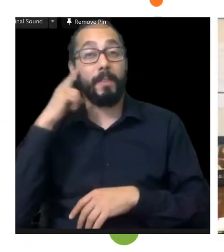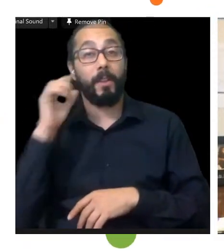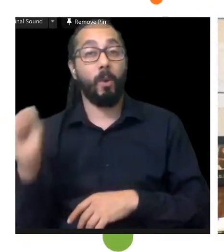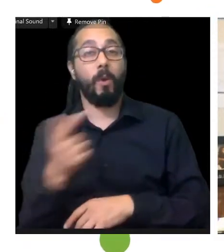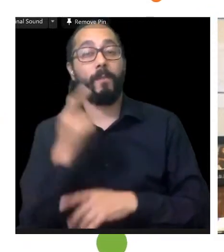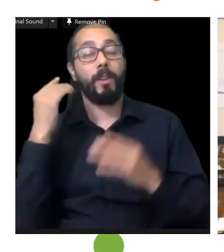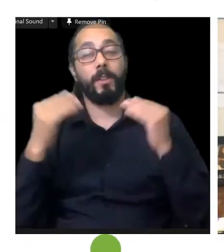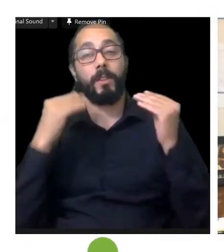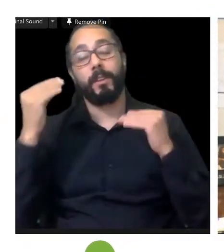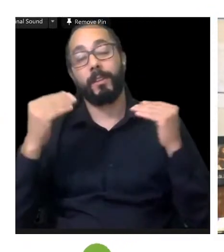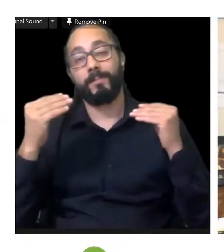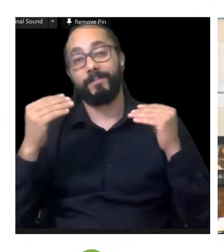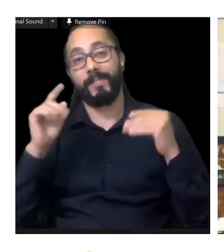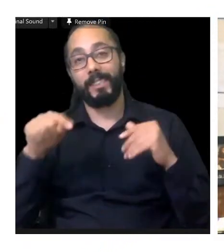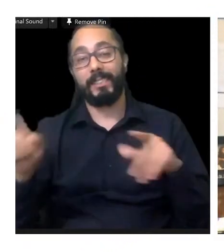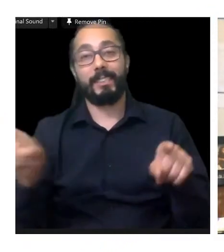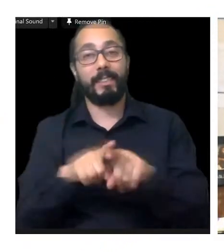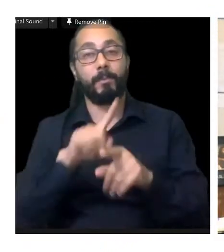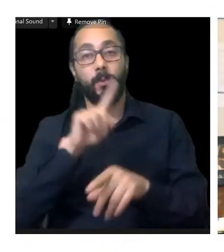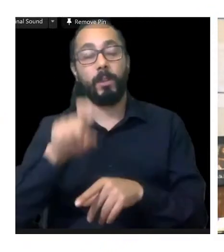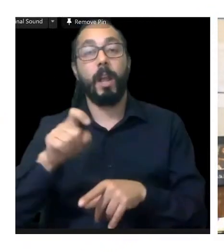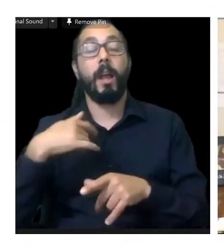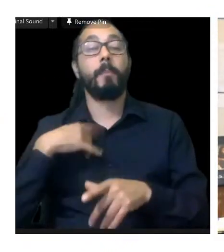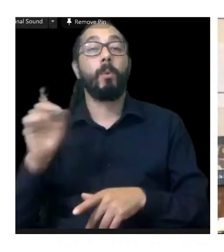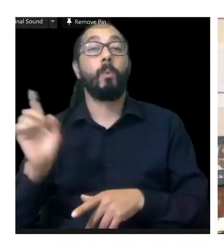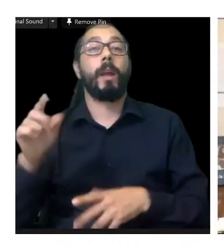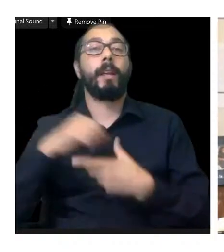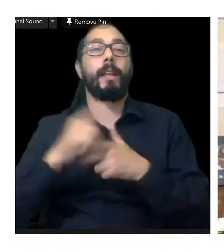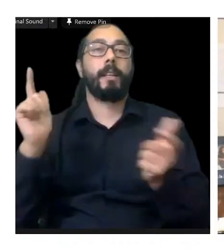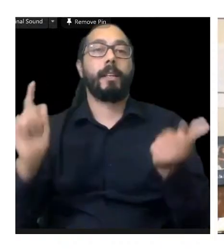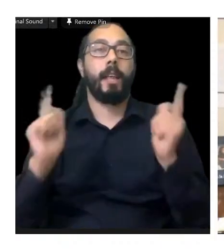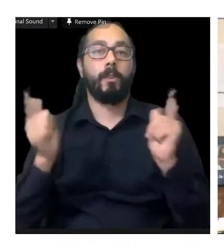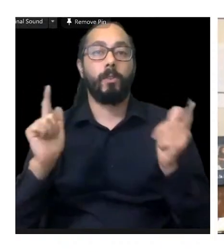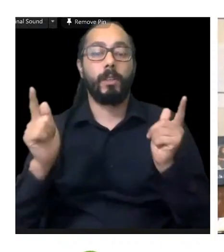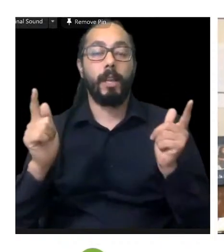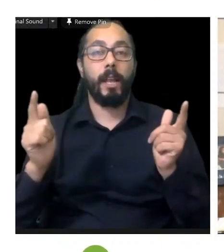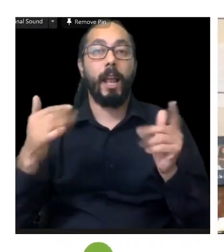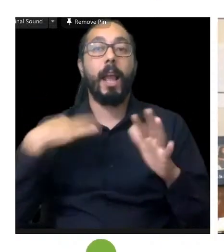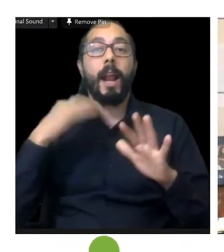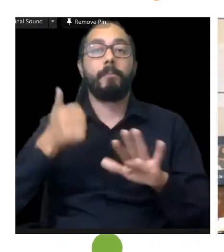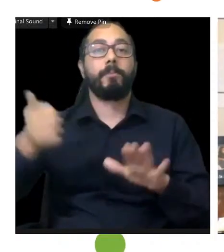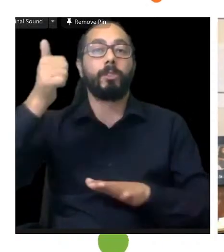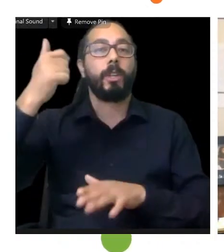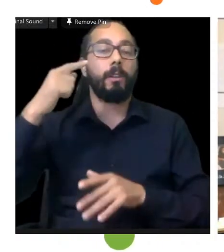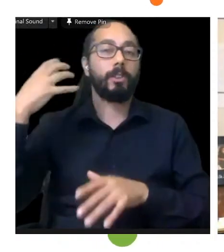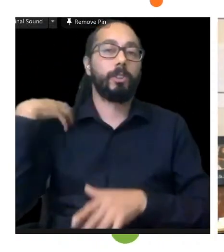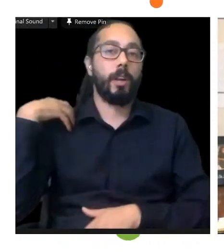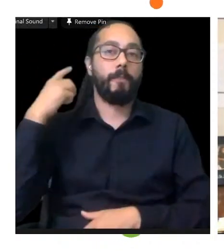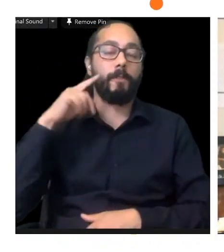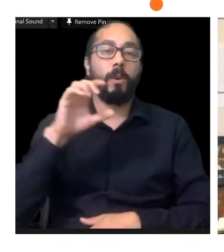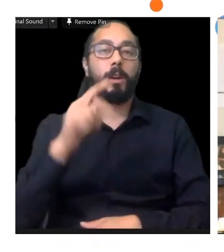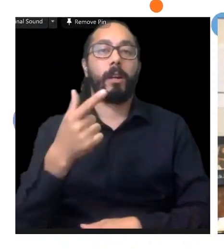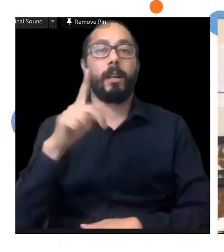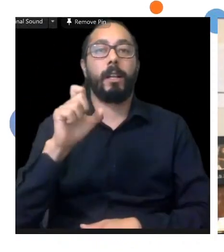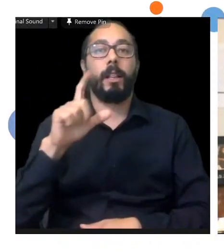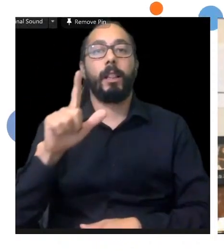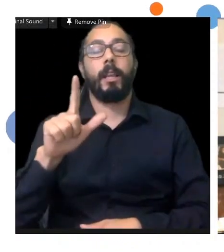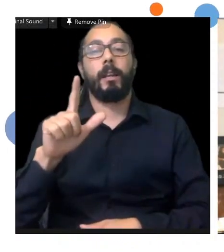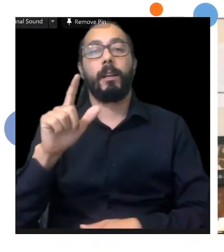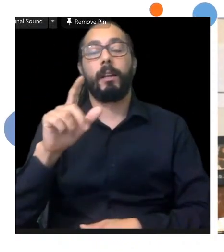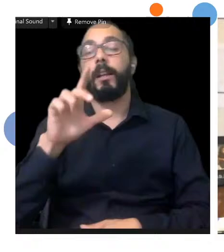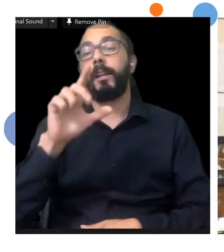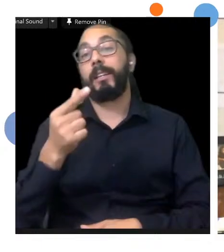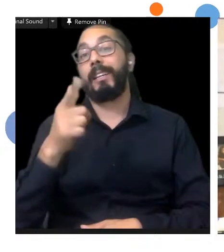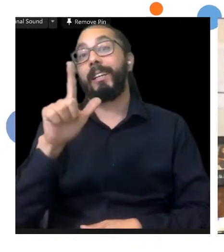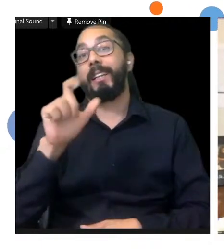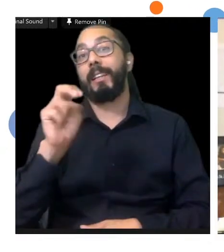name is Irfan and I'm in Calgary and I am the board chair of Glenbow Museum. In my day job, I'm a business owner and investor.